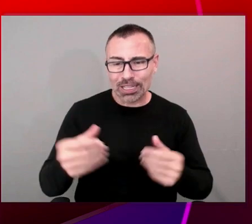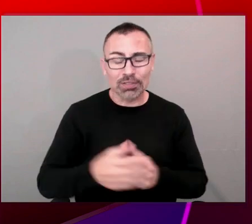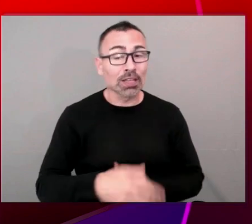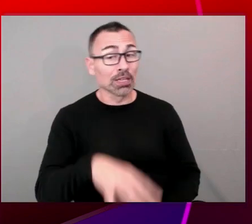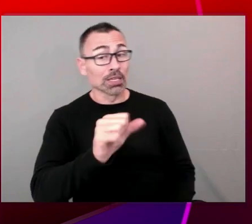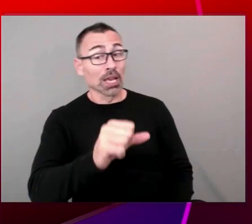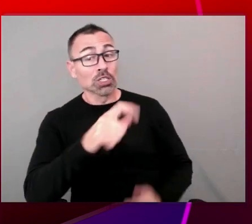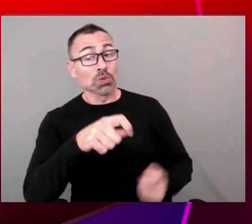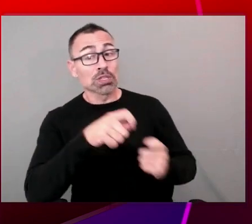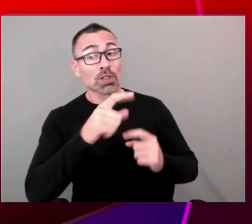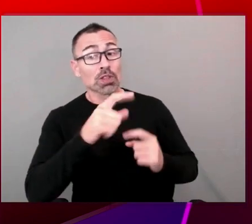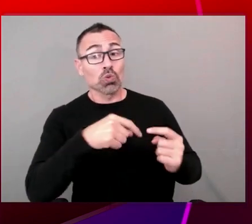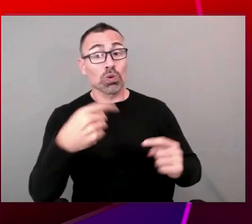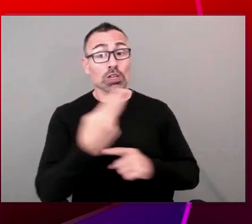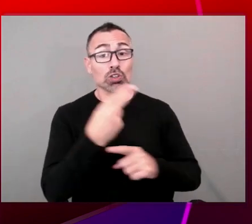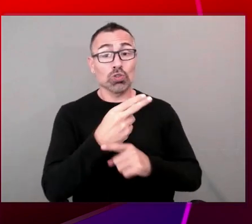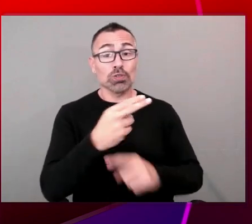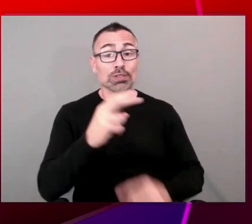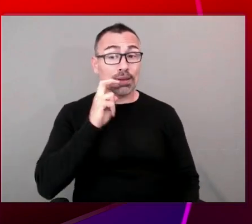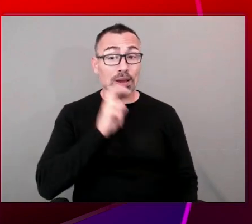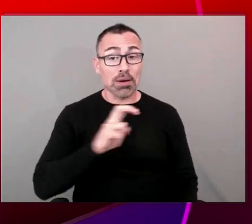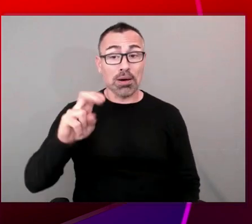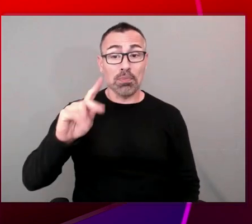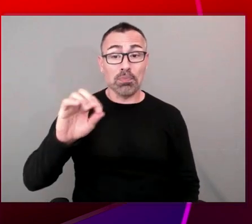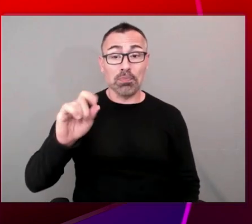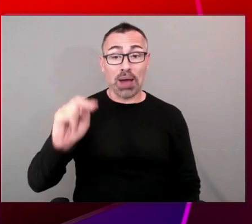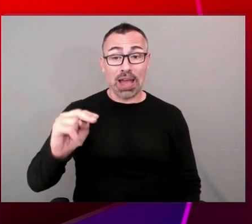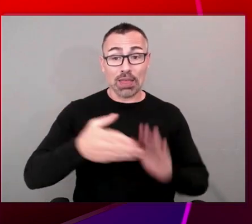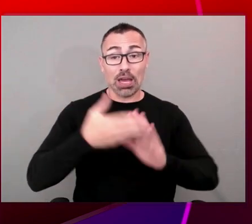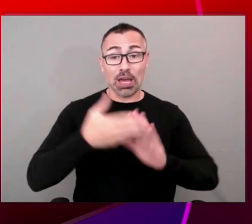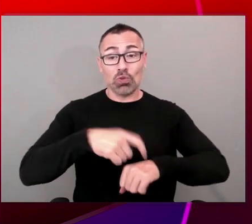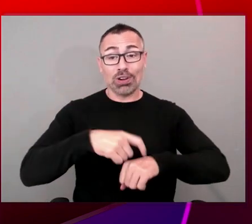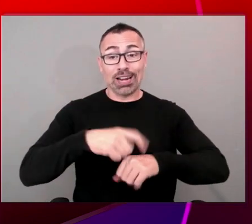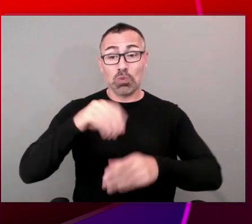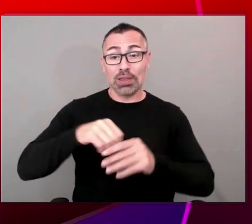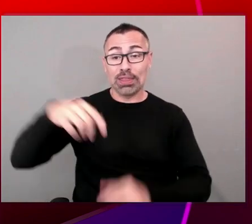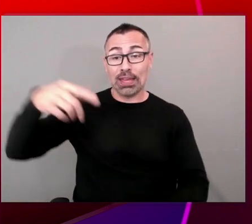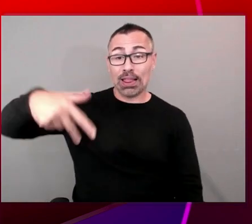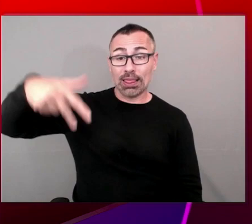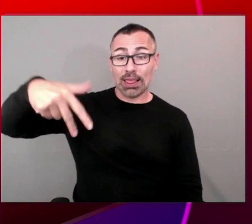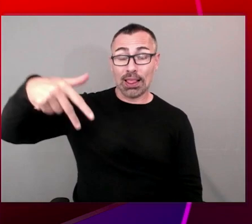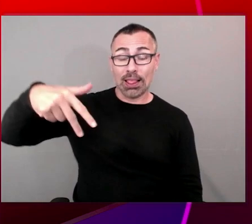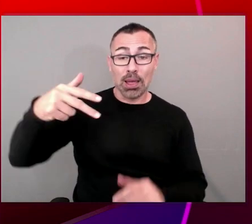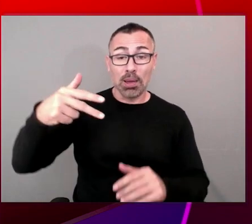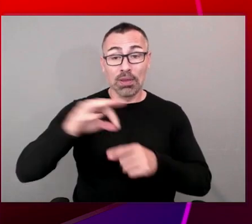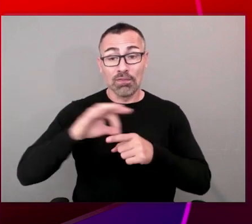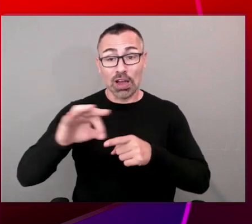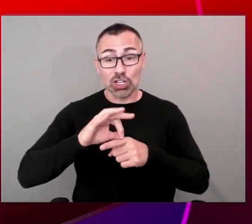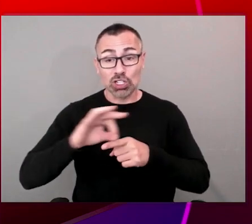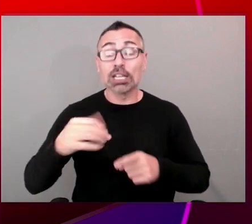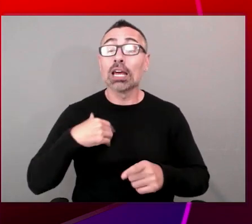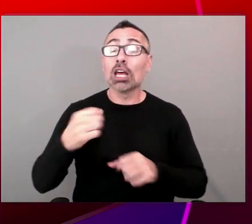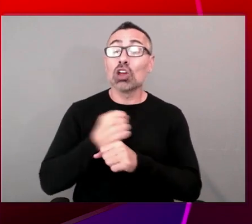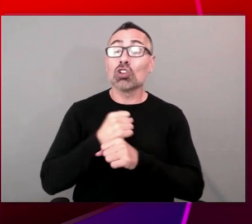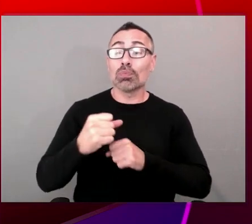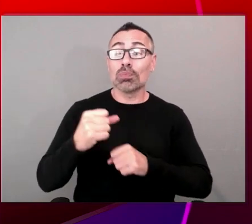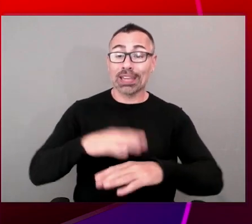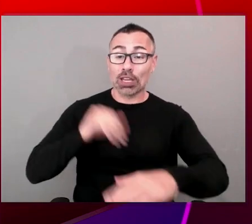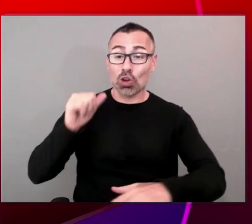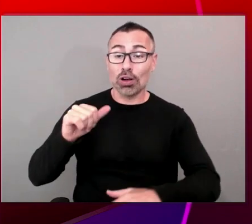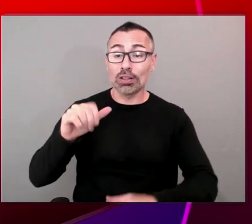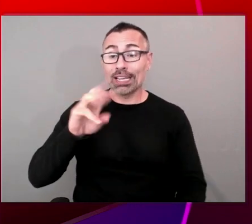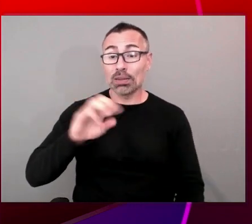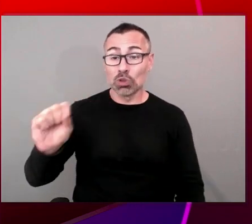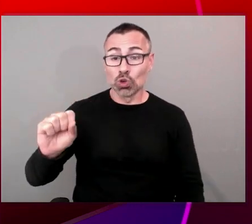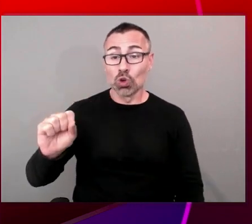specifically when you're using a Python runtime in your Lambda function where you're making calls to AWS control plane